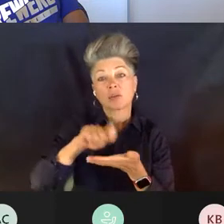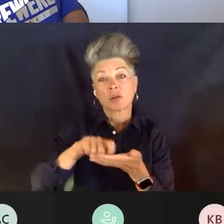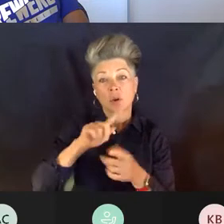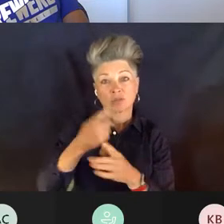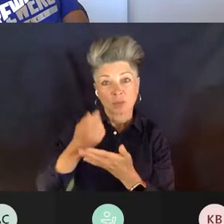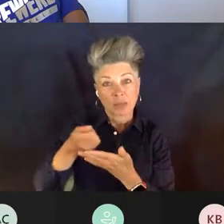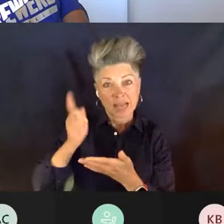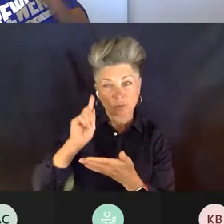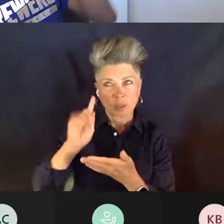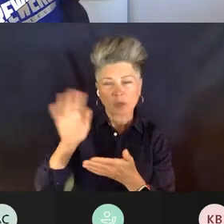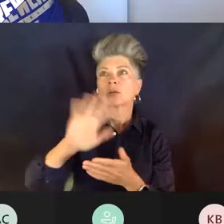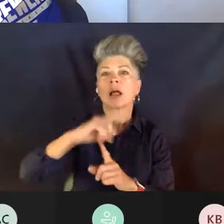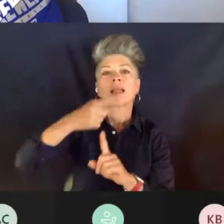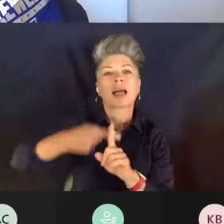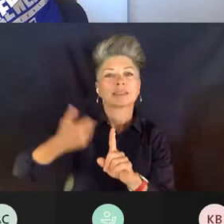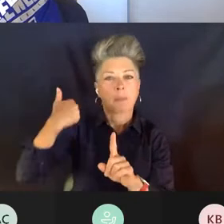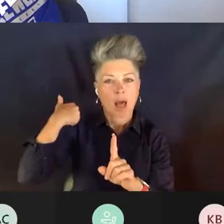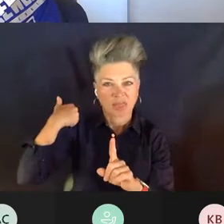or last month.